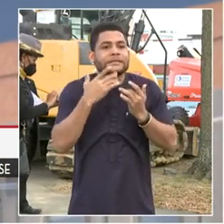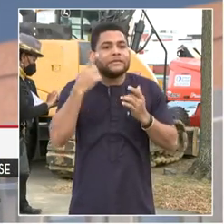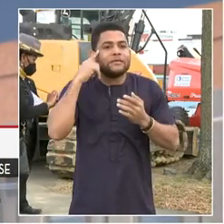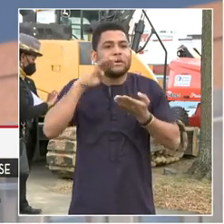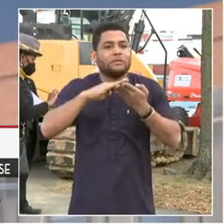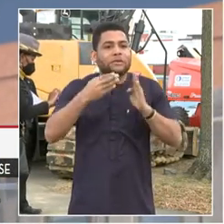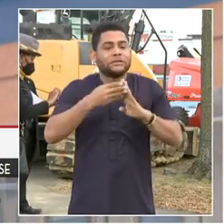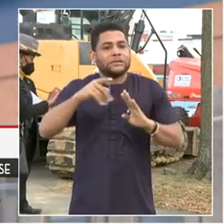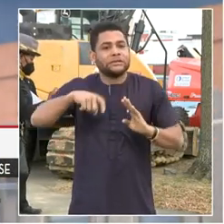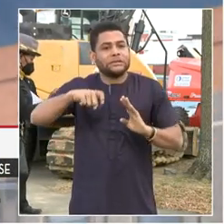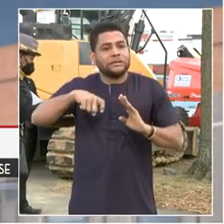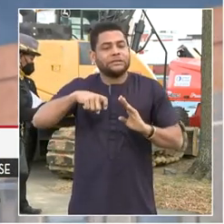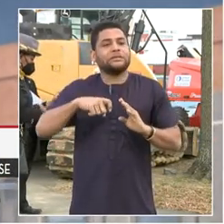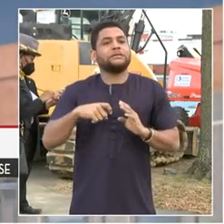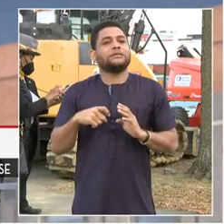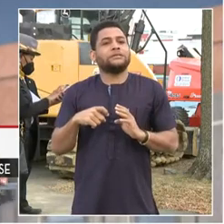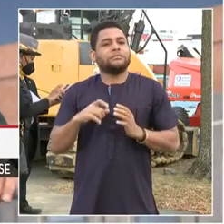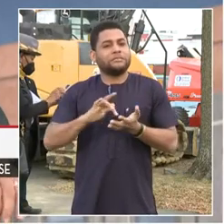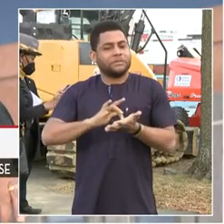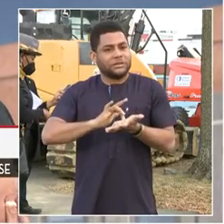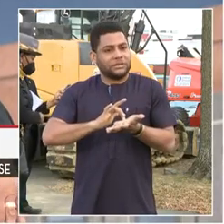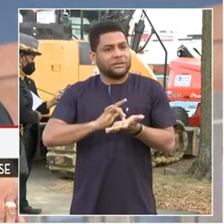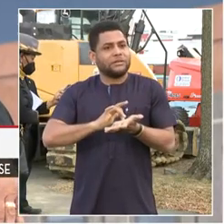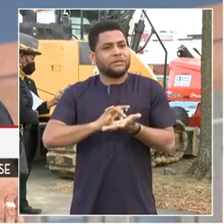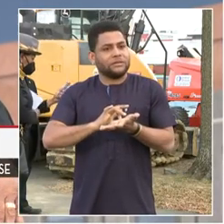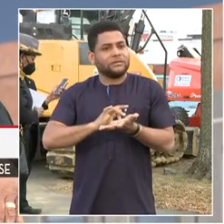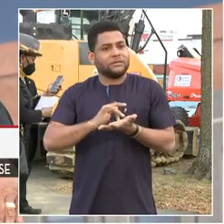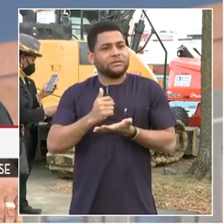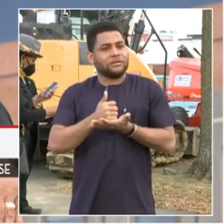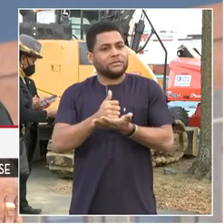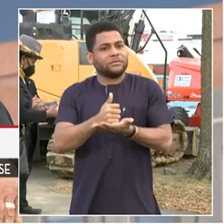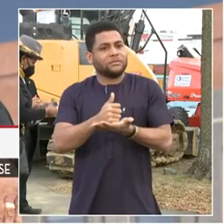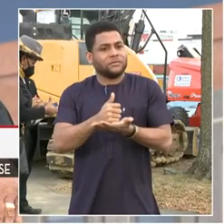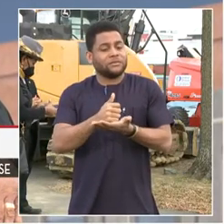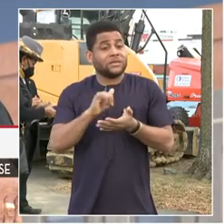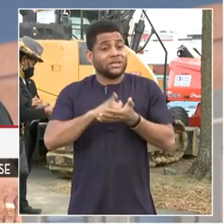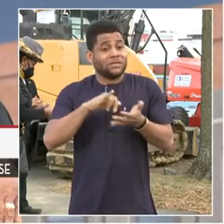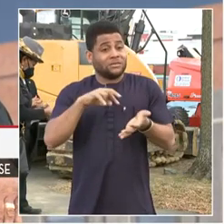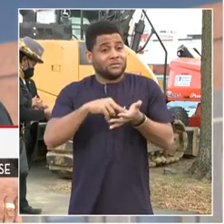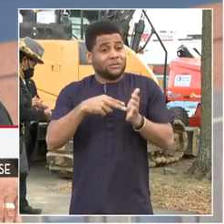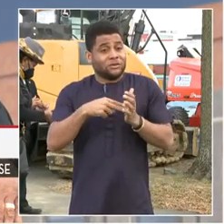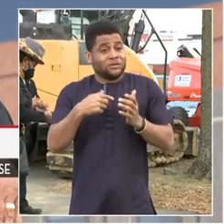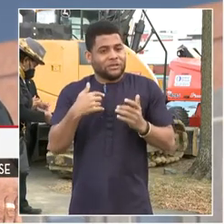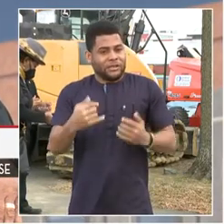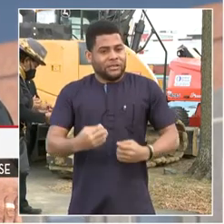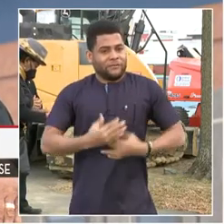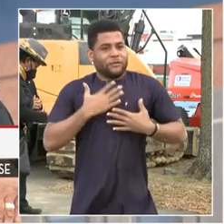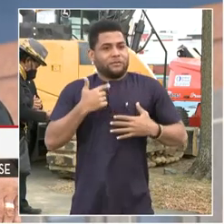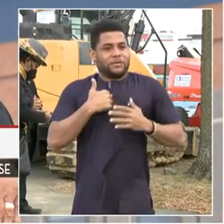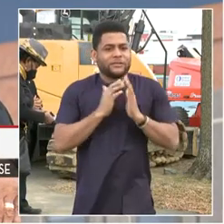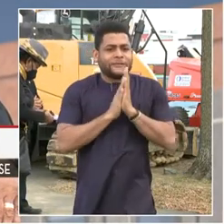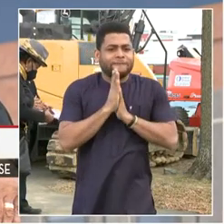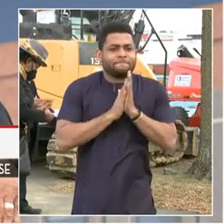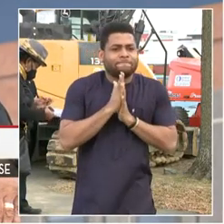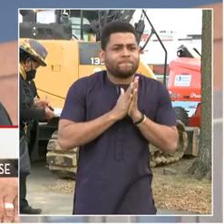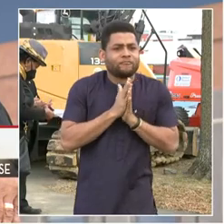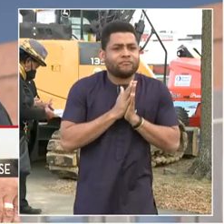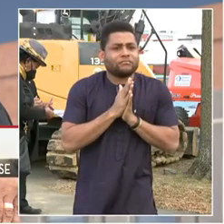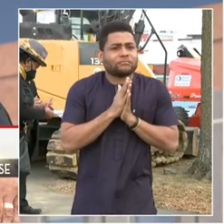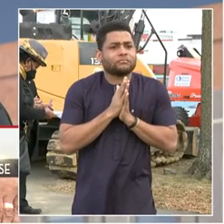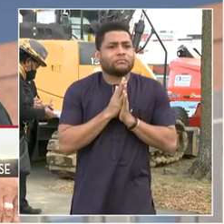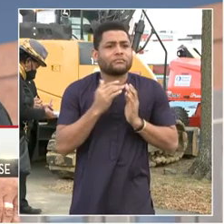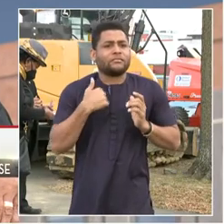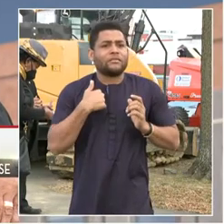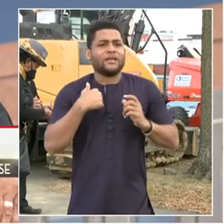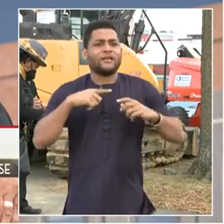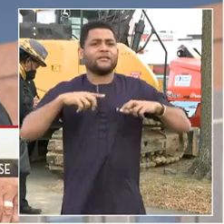has driven me since my return to the